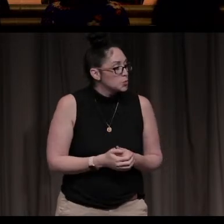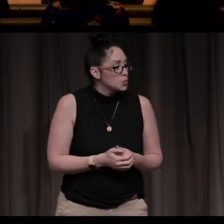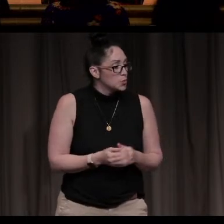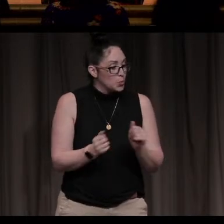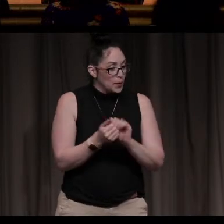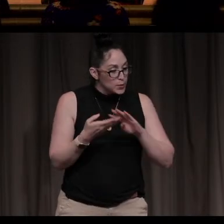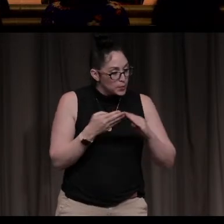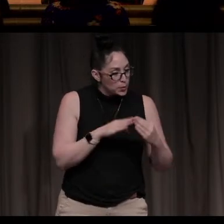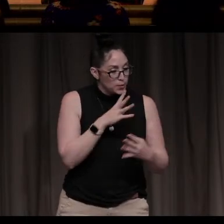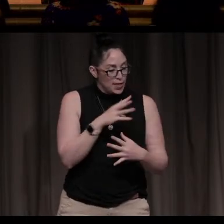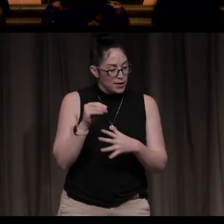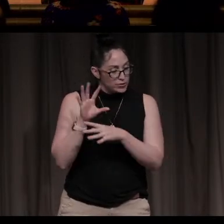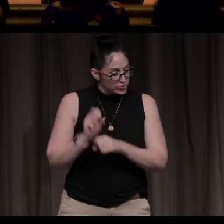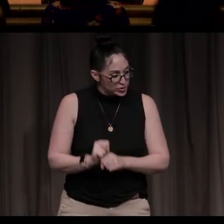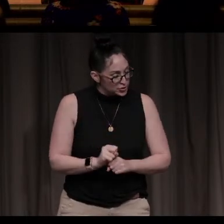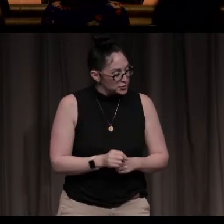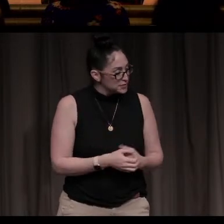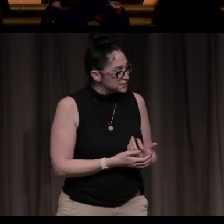and tradition.